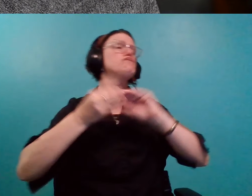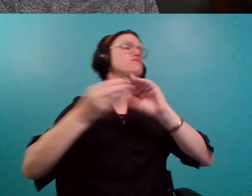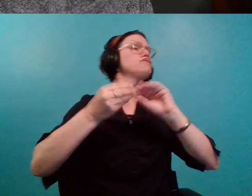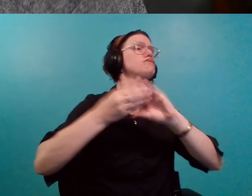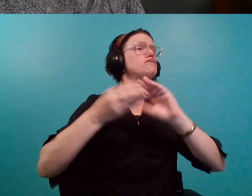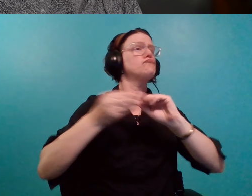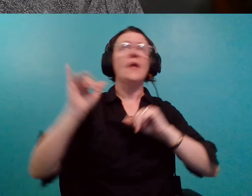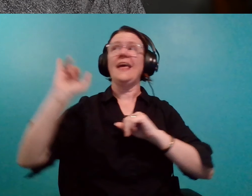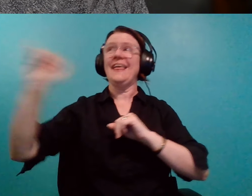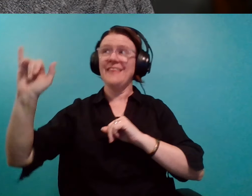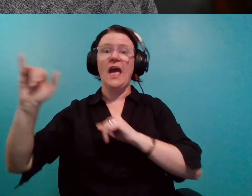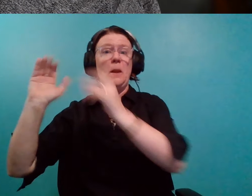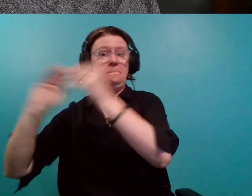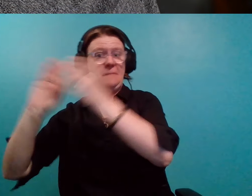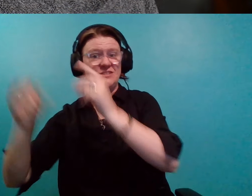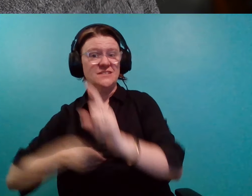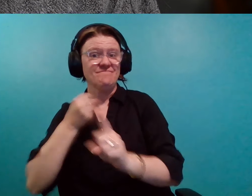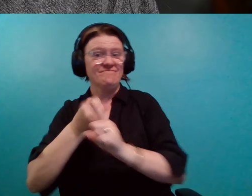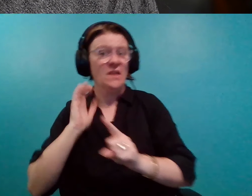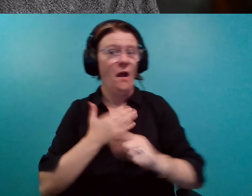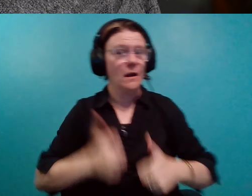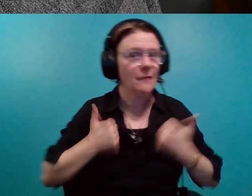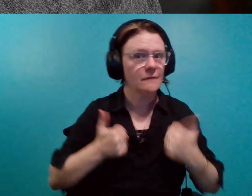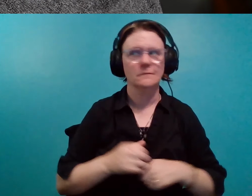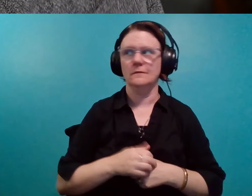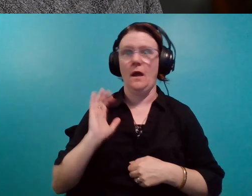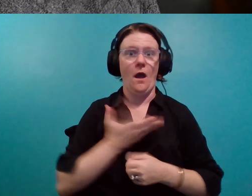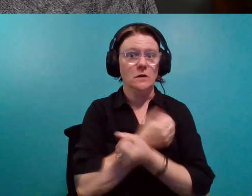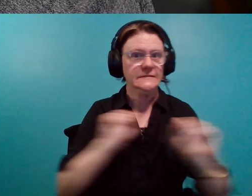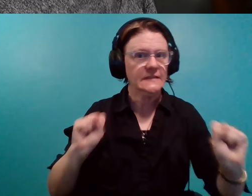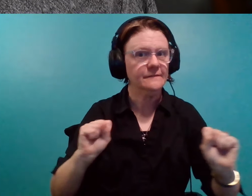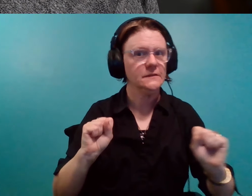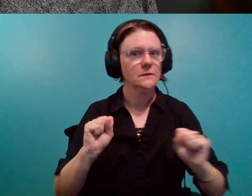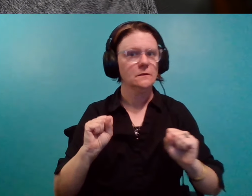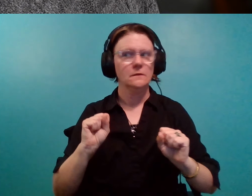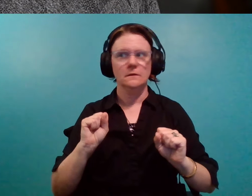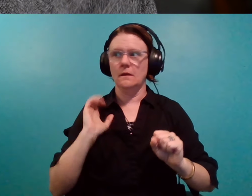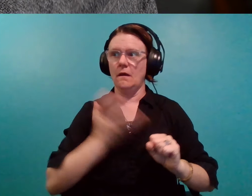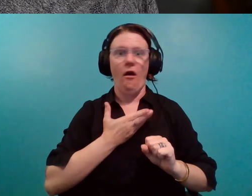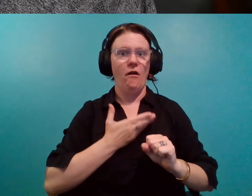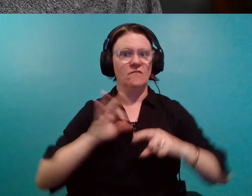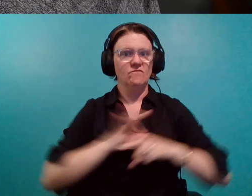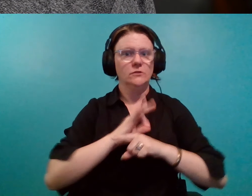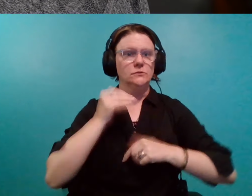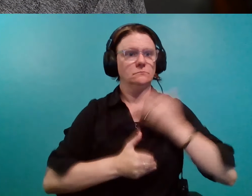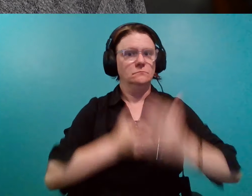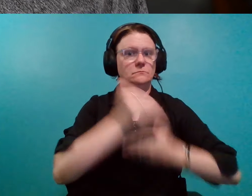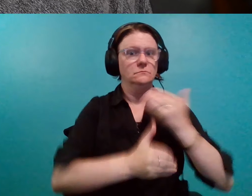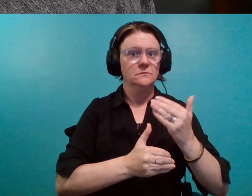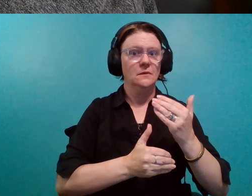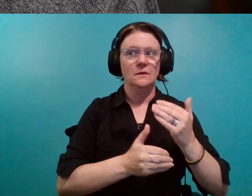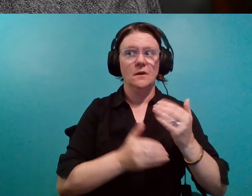that impact us, our safety, what we need to know to be okay. Not having ASL